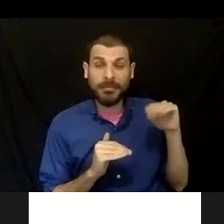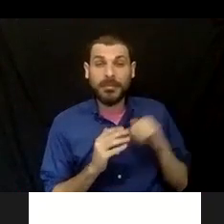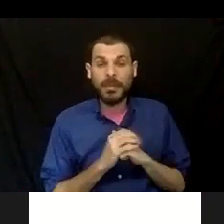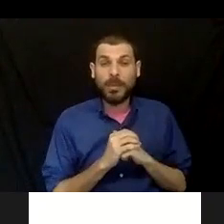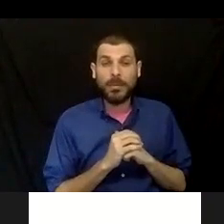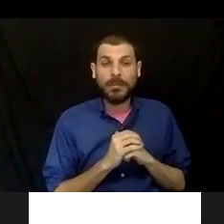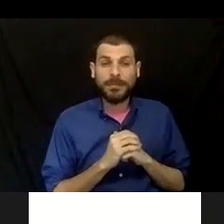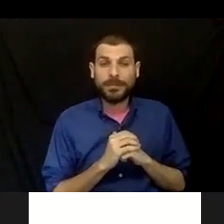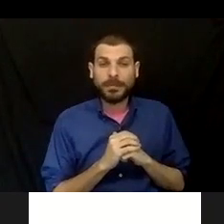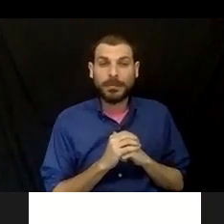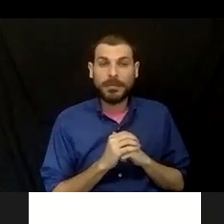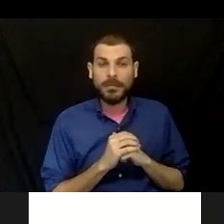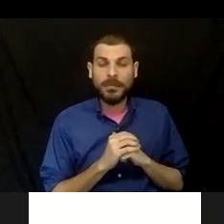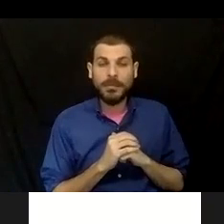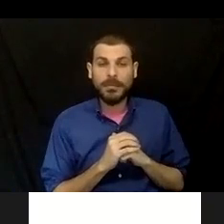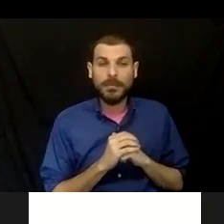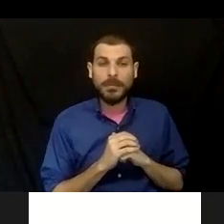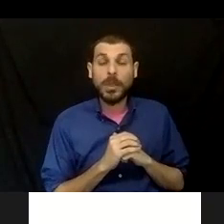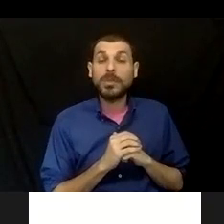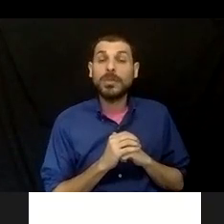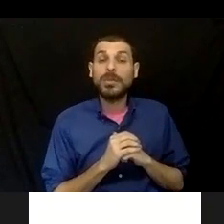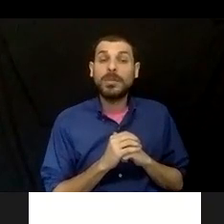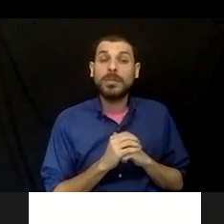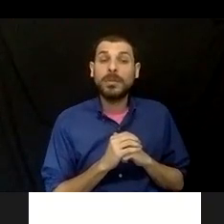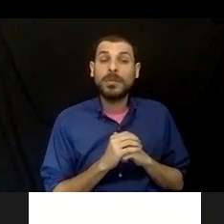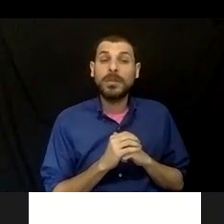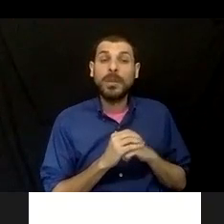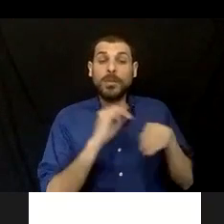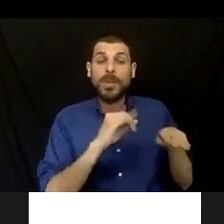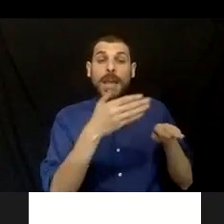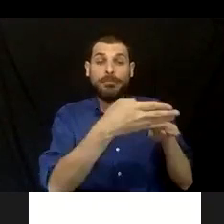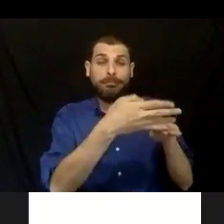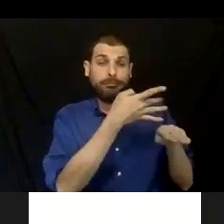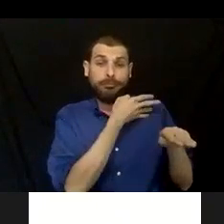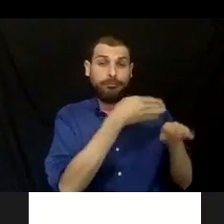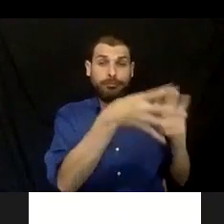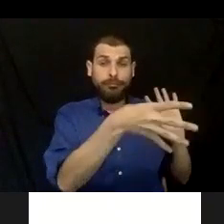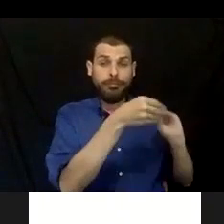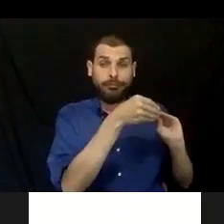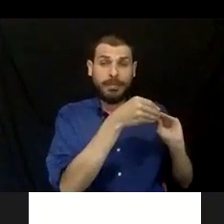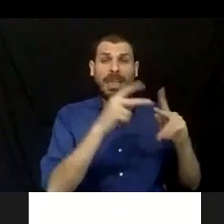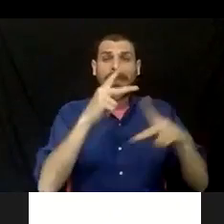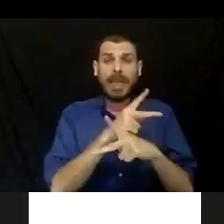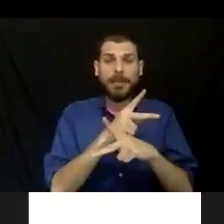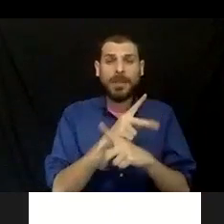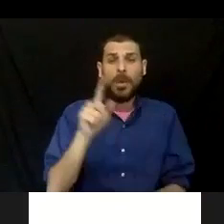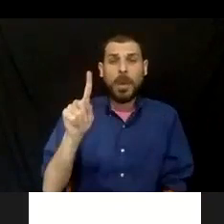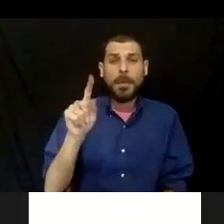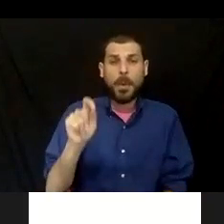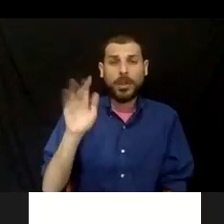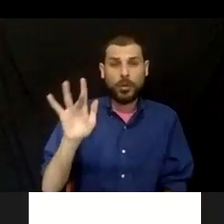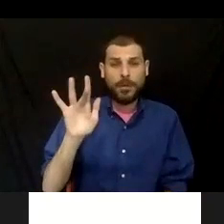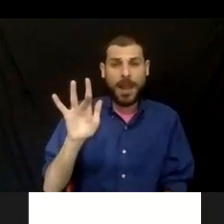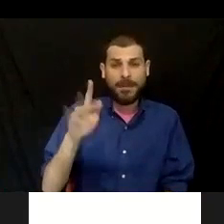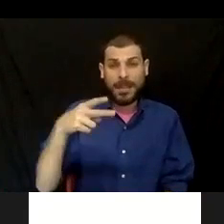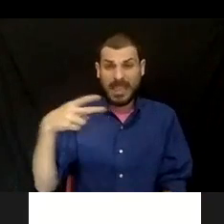that time period and multiply it by 0.0125 to give 1.25%. So